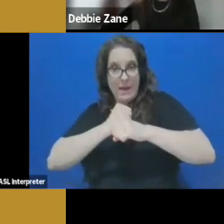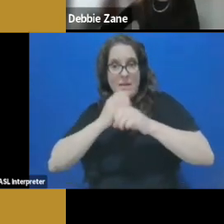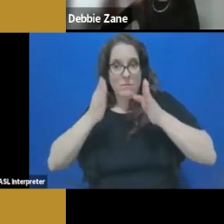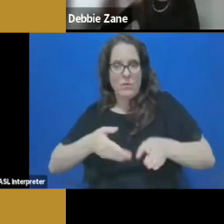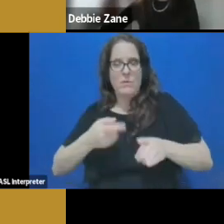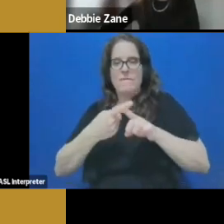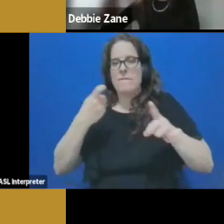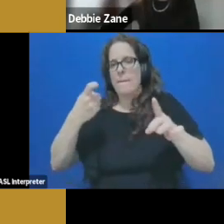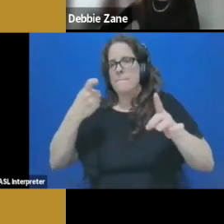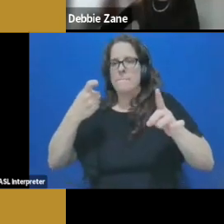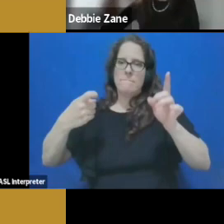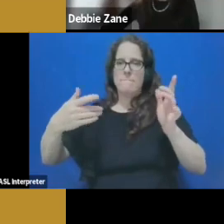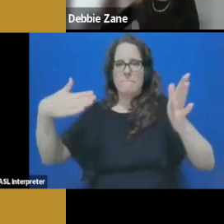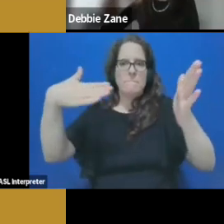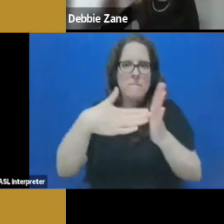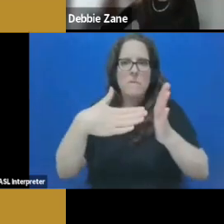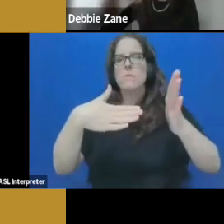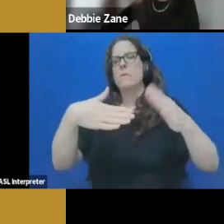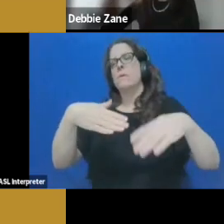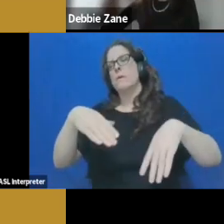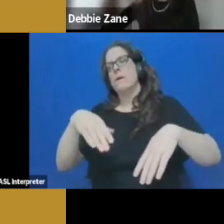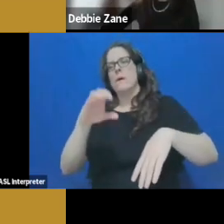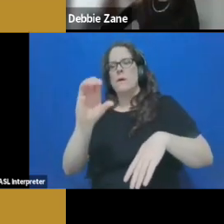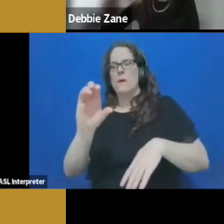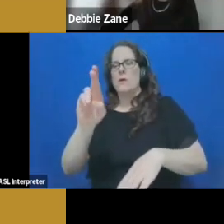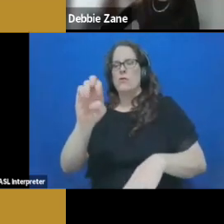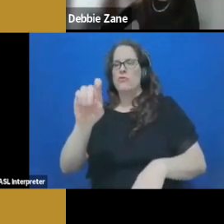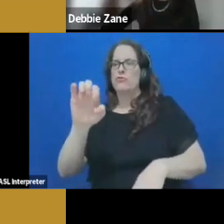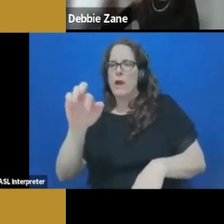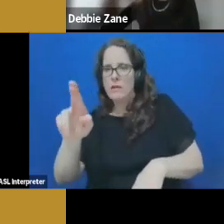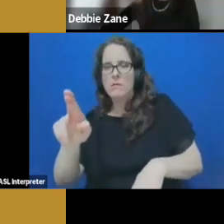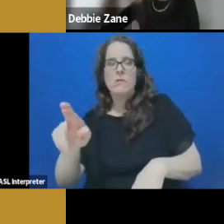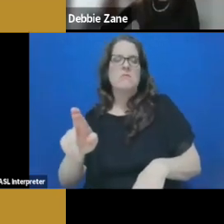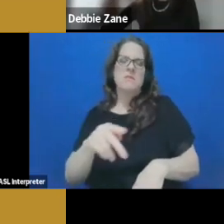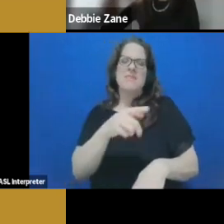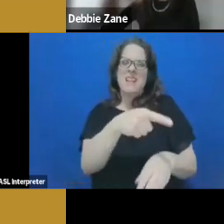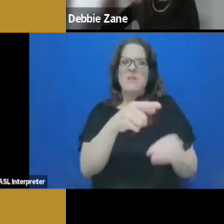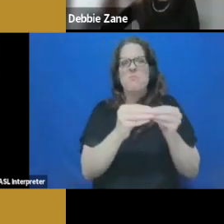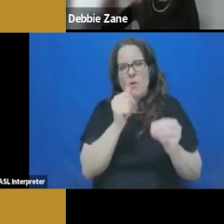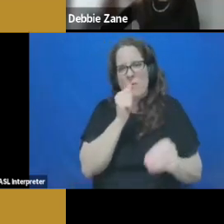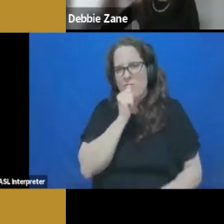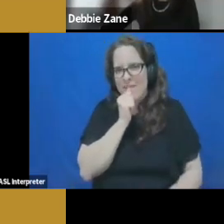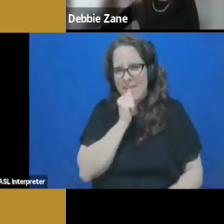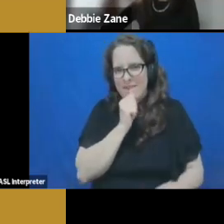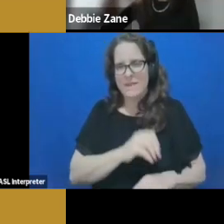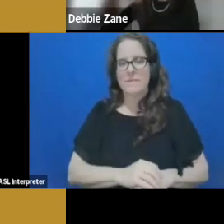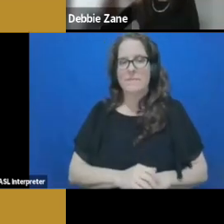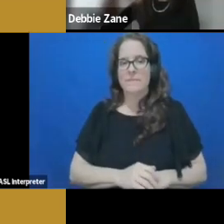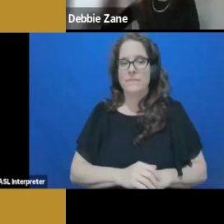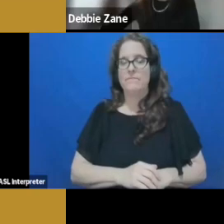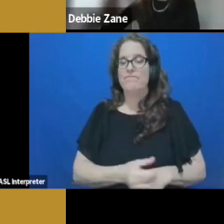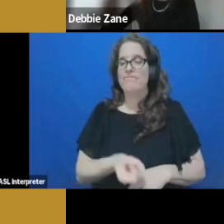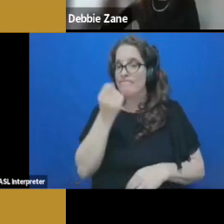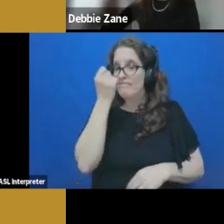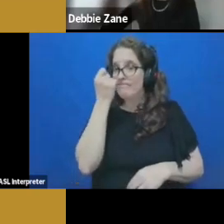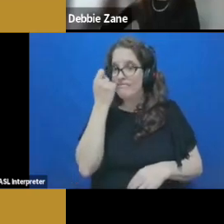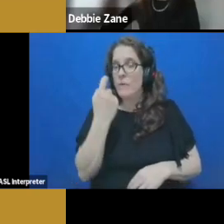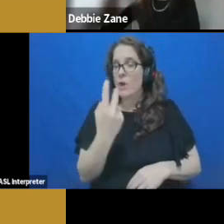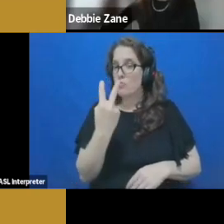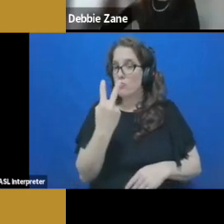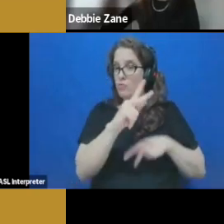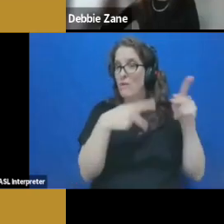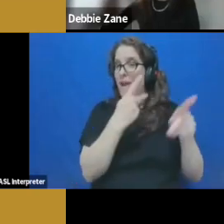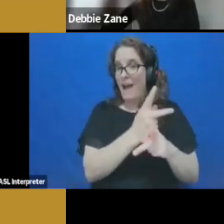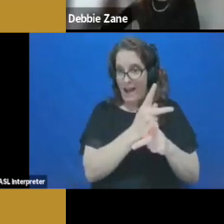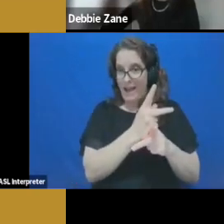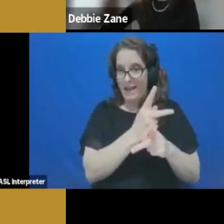trust name, it also provides additional privacy. There are two main types of special needs trust: first